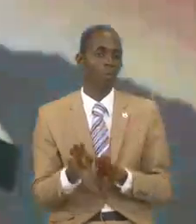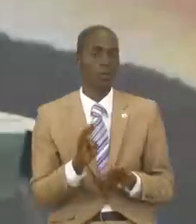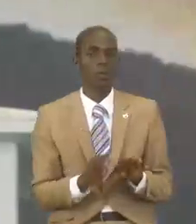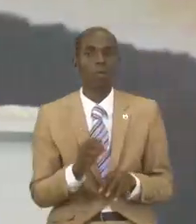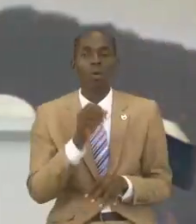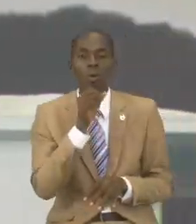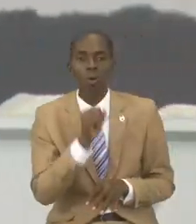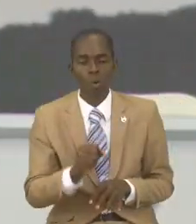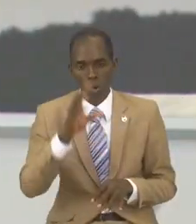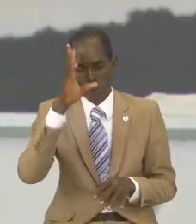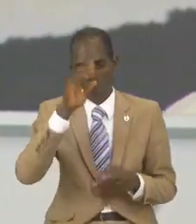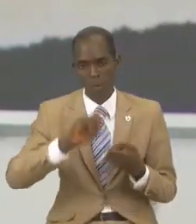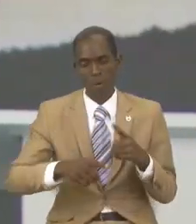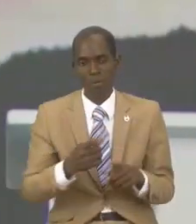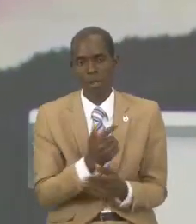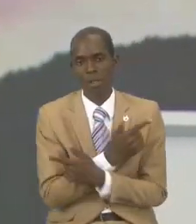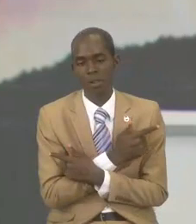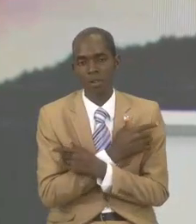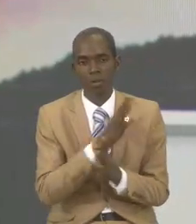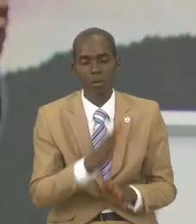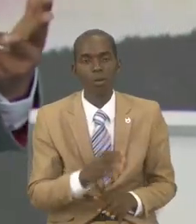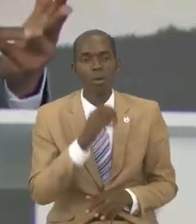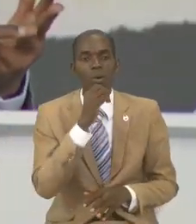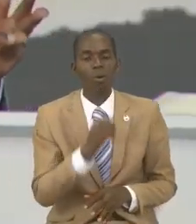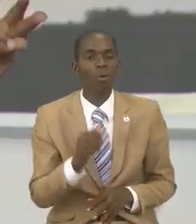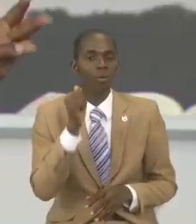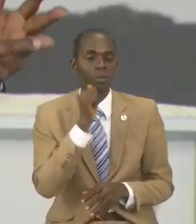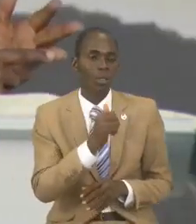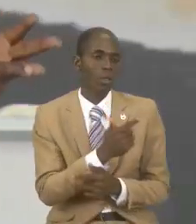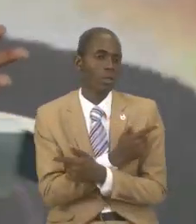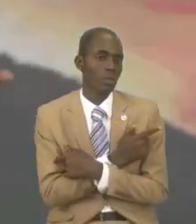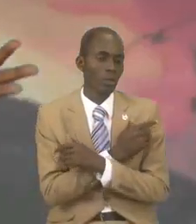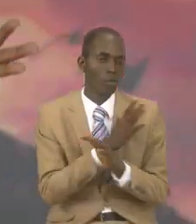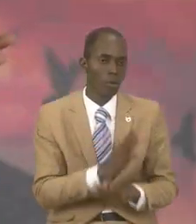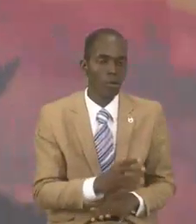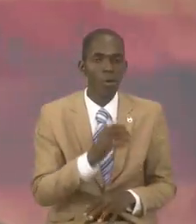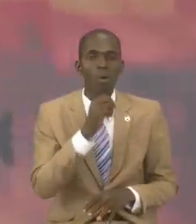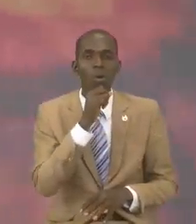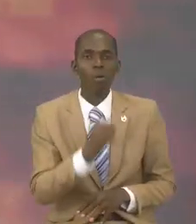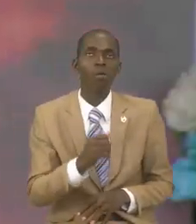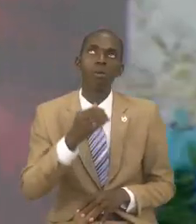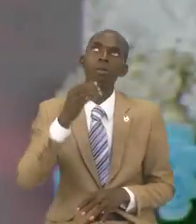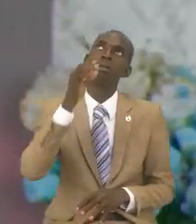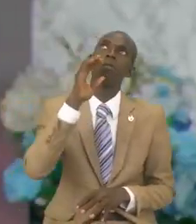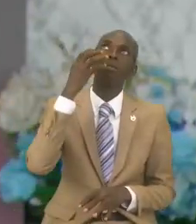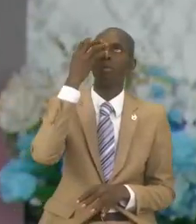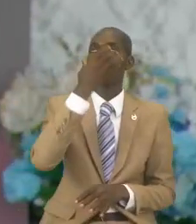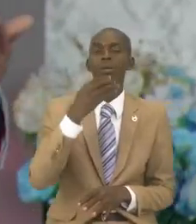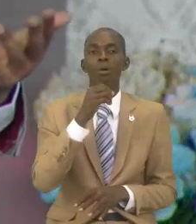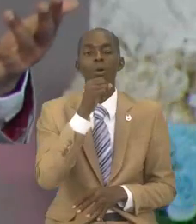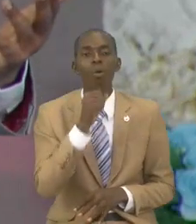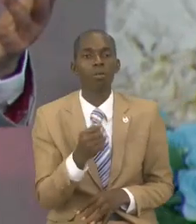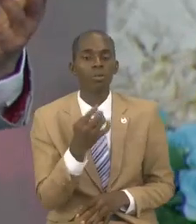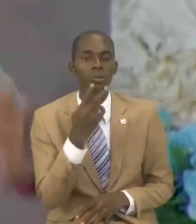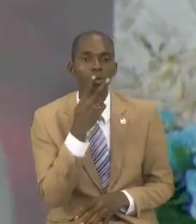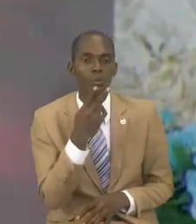boyfriend, old girlfriend, old drinking, old smoking,